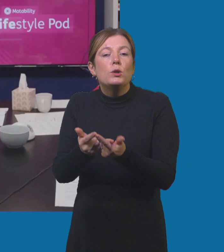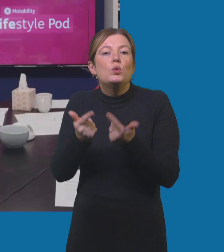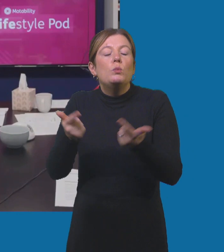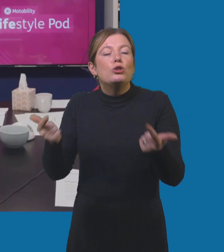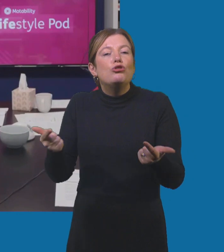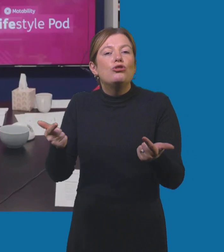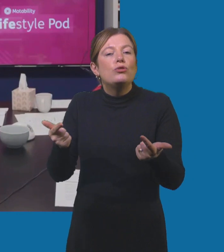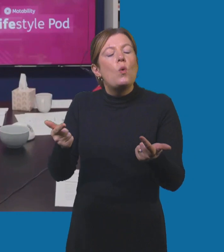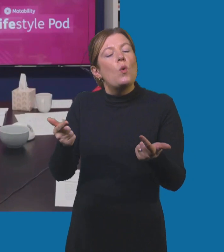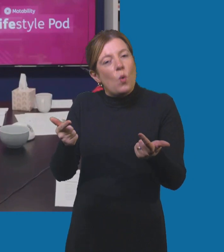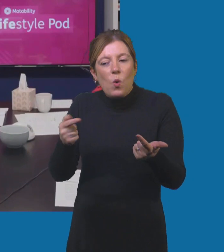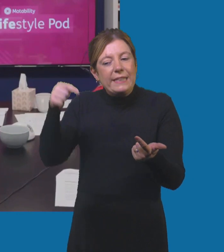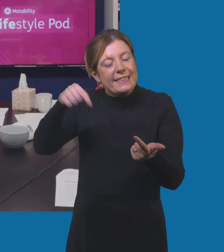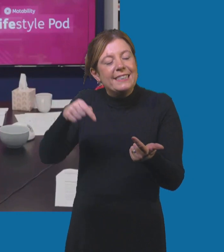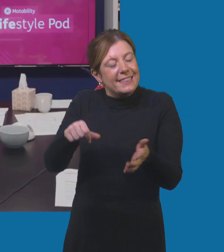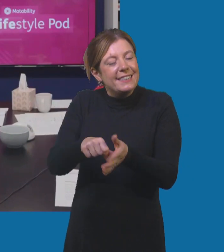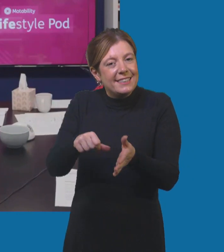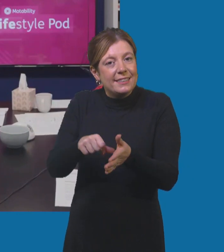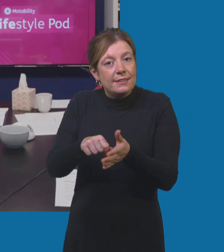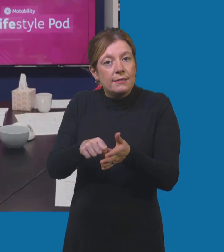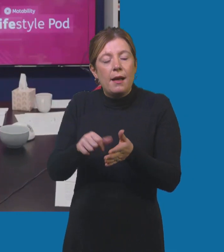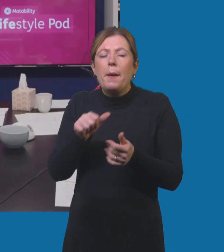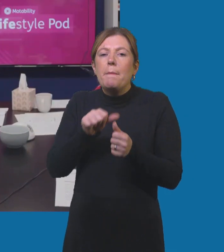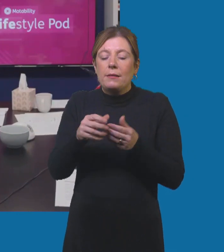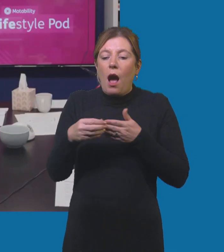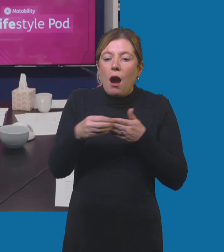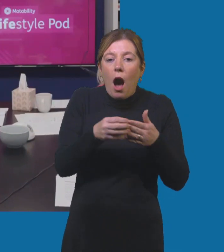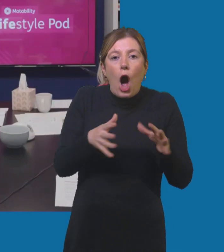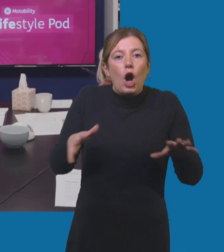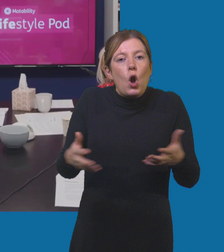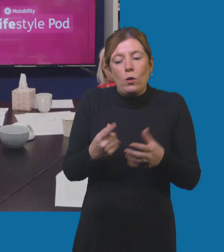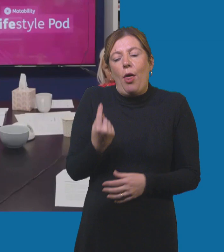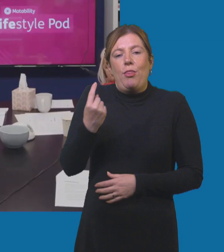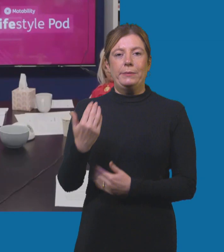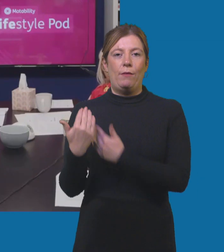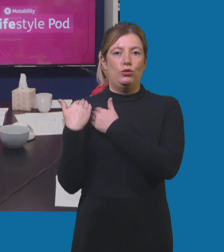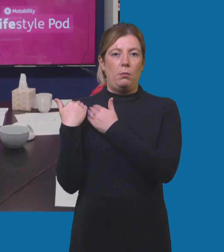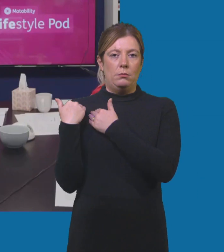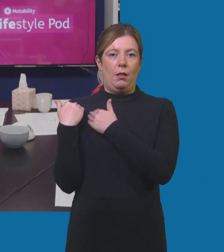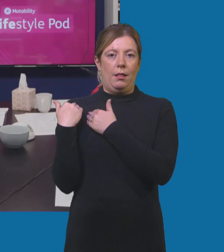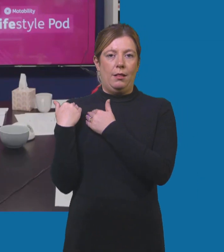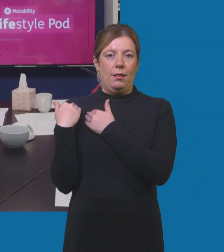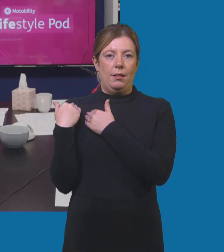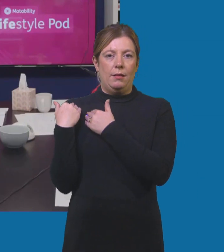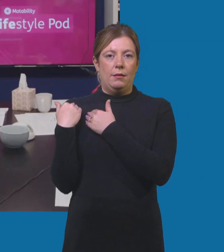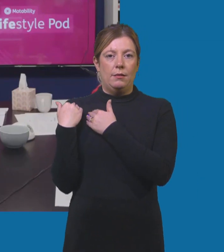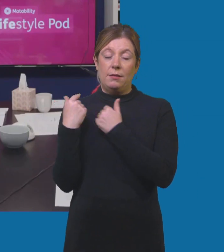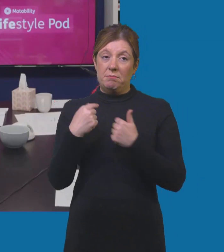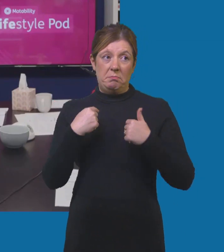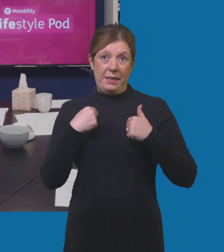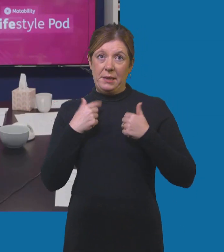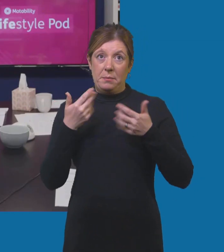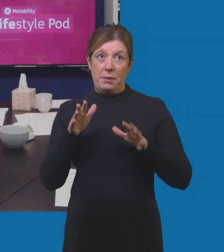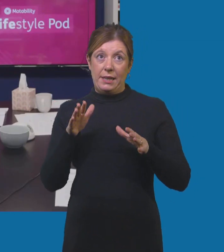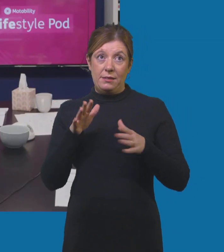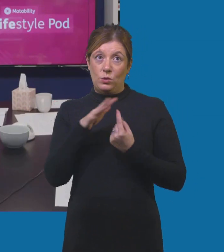have detrimental effects. You can guide them and coach them, but they have to do the work. So it's difficult. It's difficult. It's taken me, I've been doing it